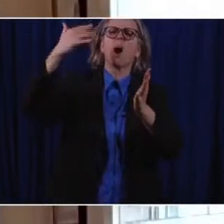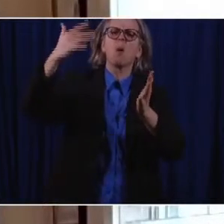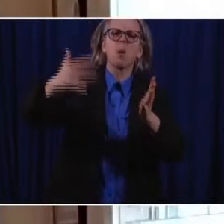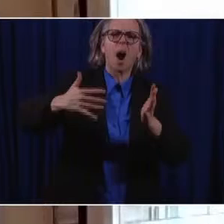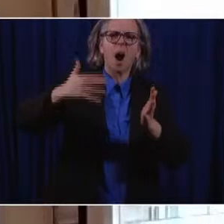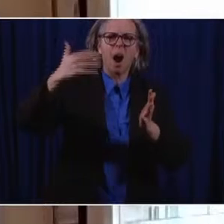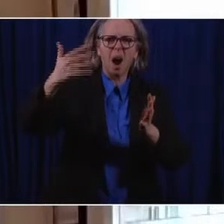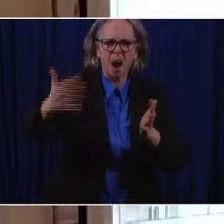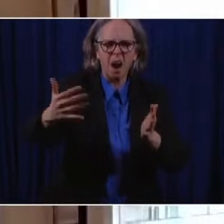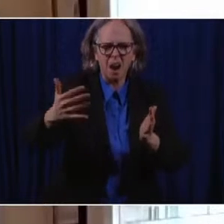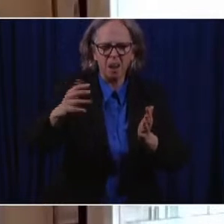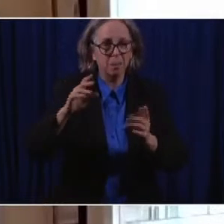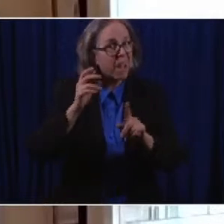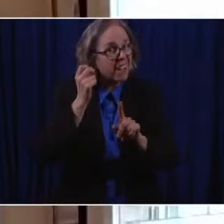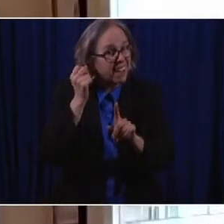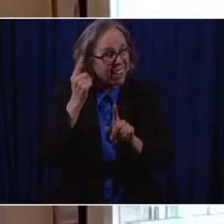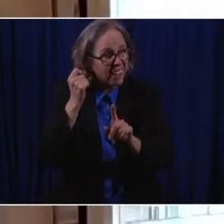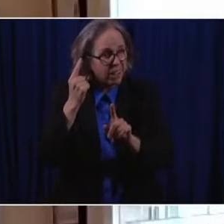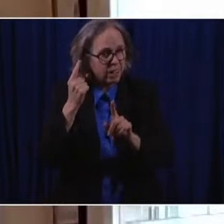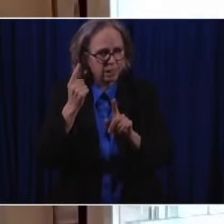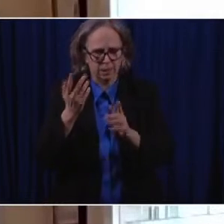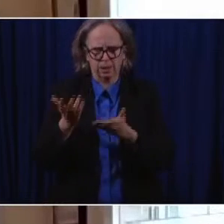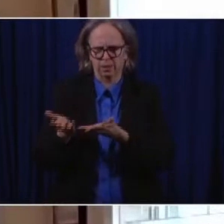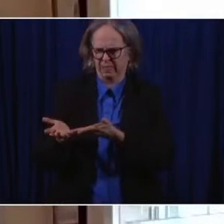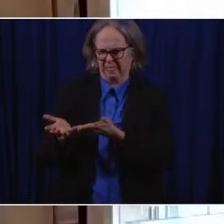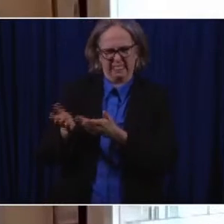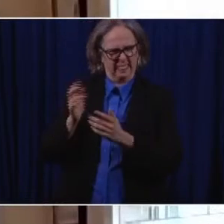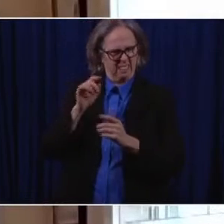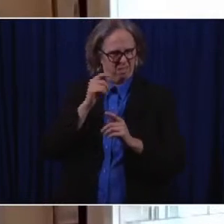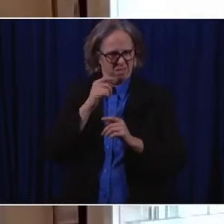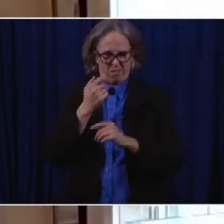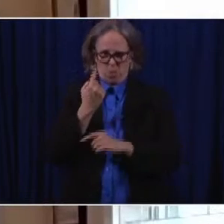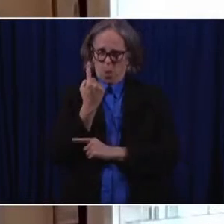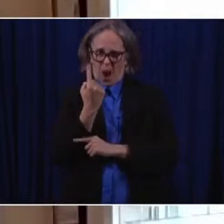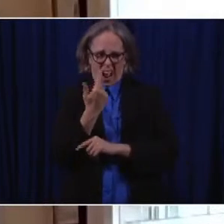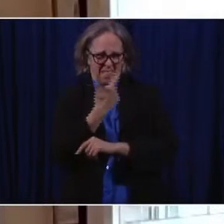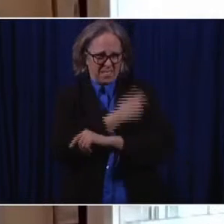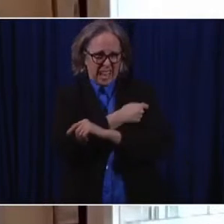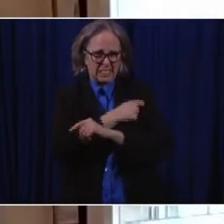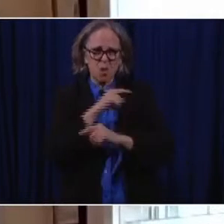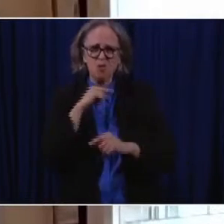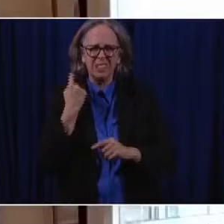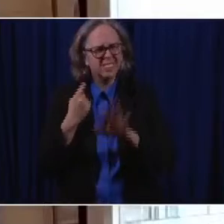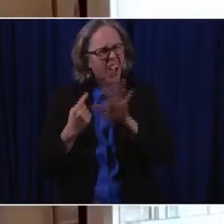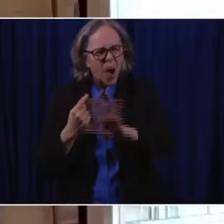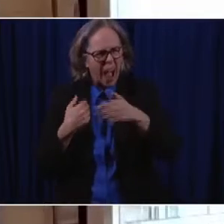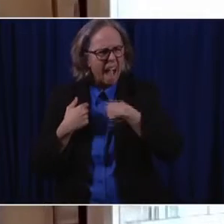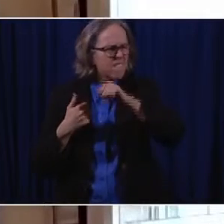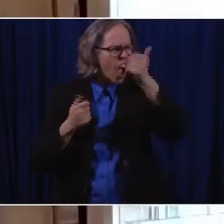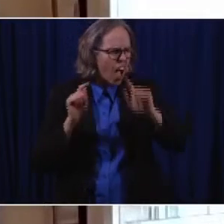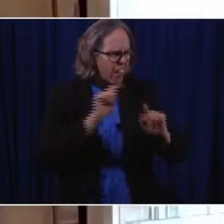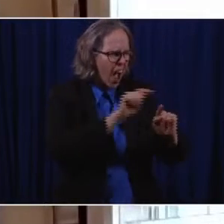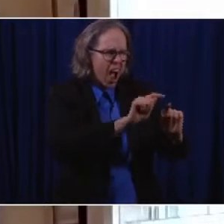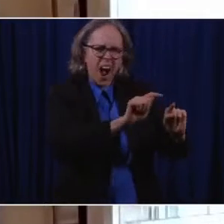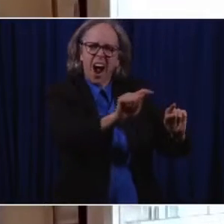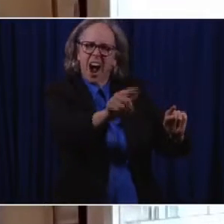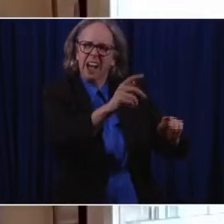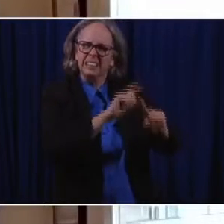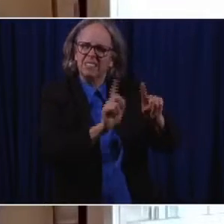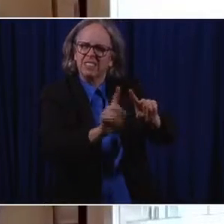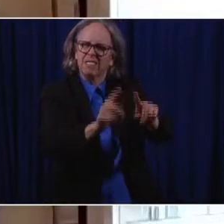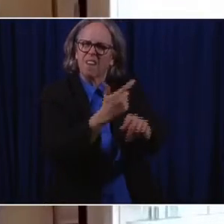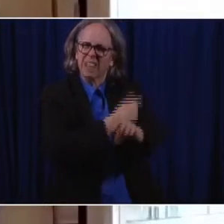is not the only vaccine for which that's a possibility. That's a possibility with many of our vaccines.